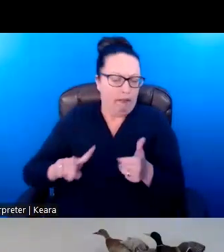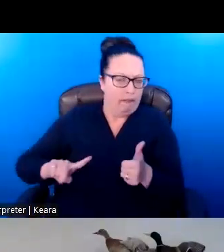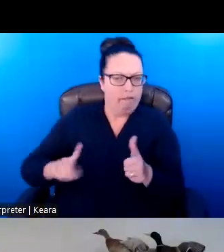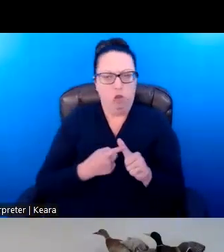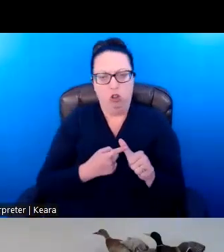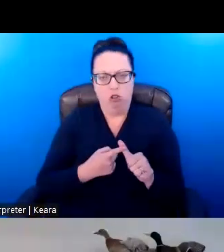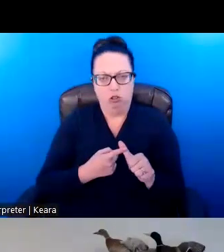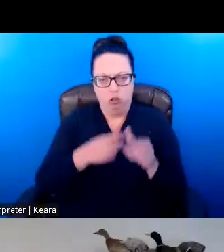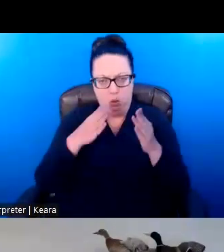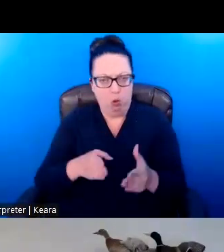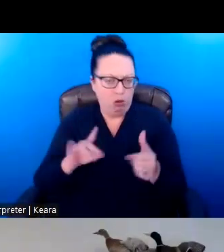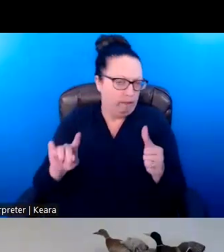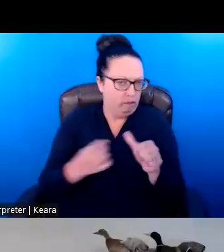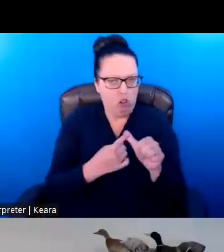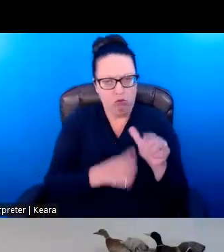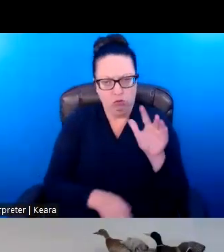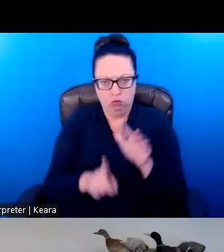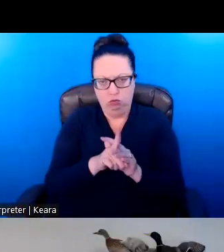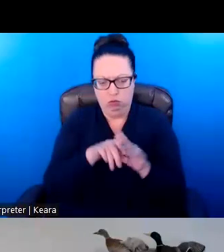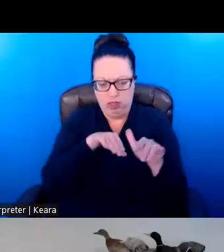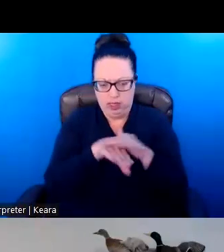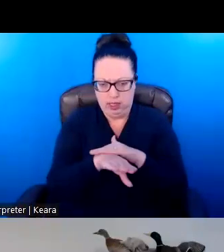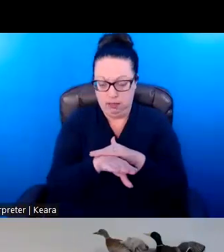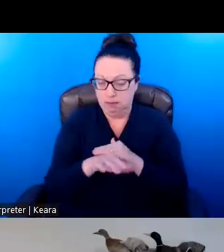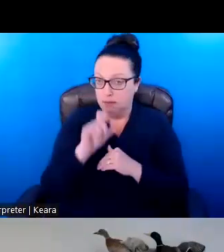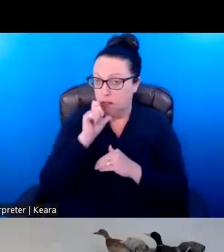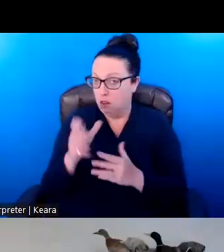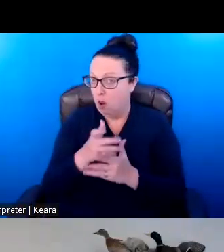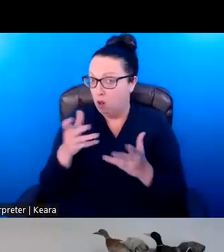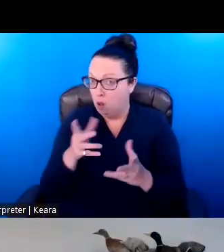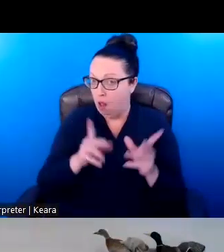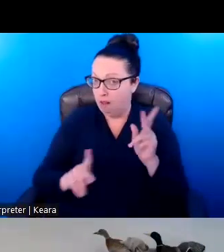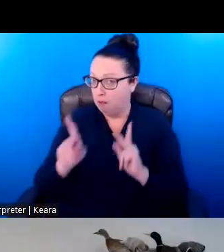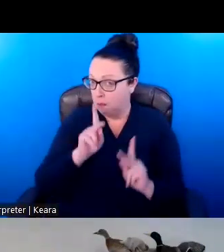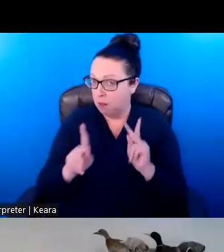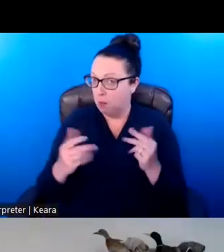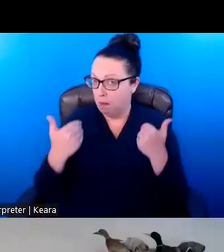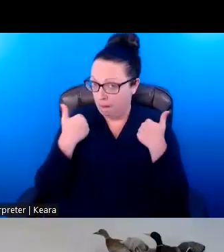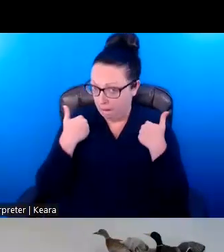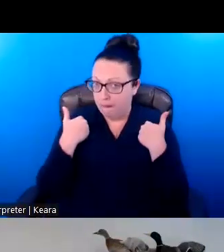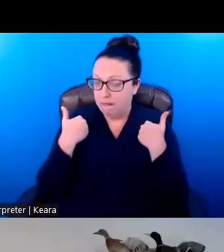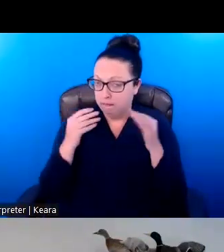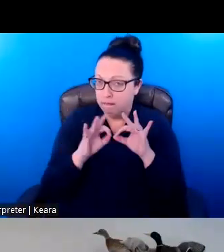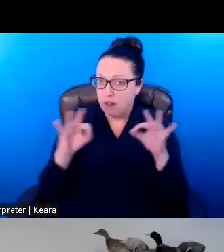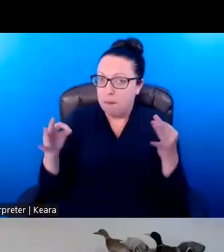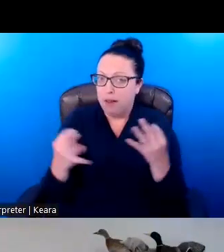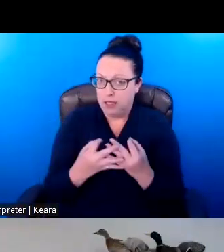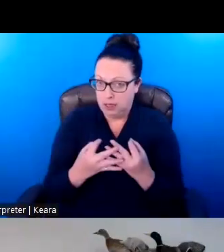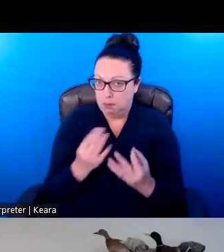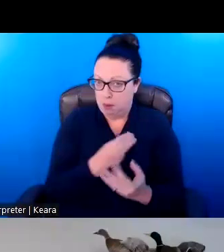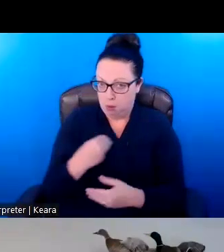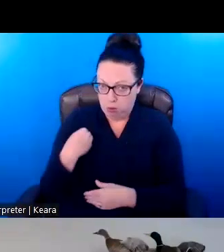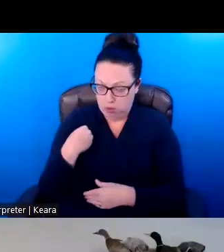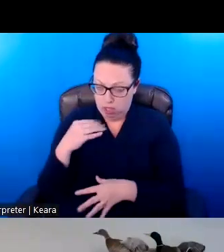is not very many people have family members that are